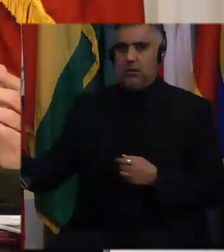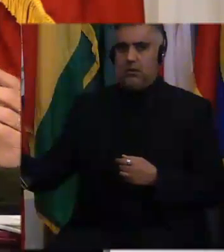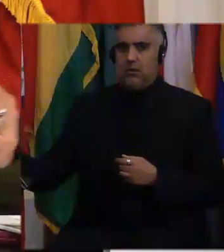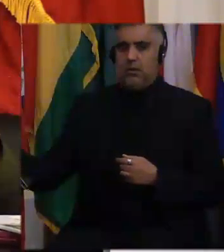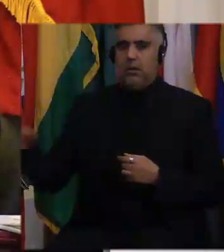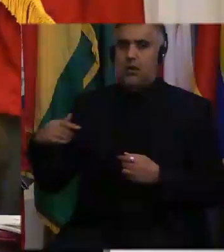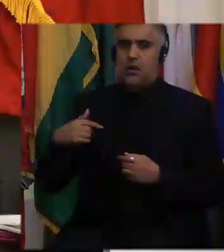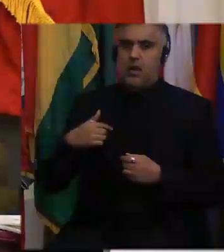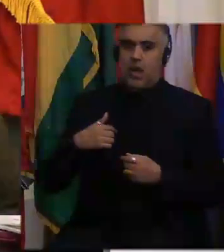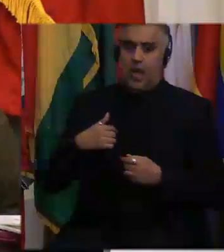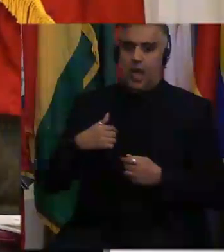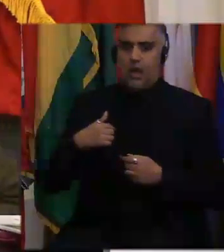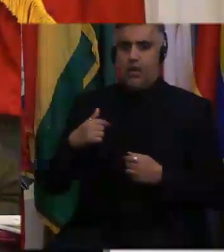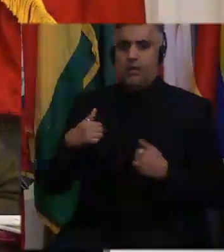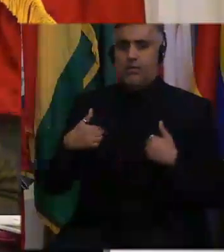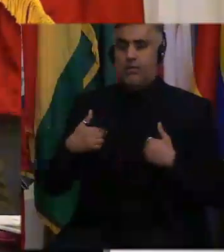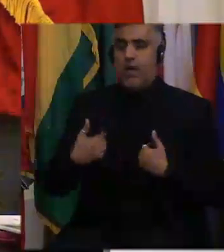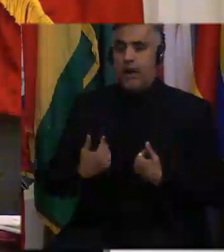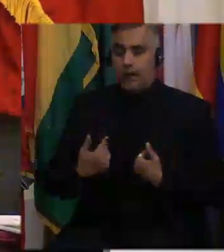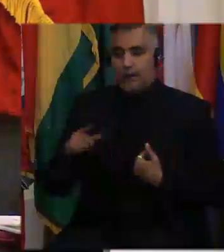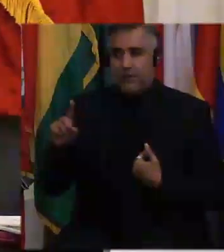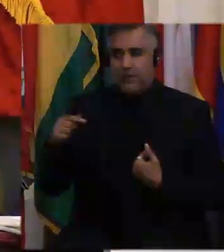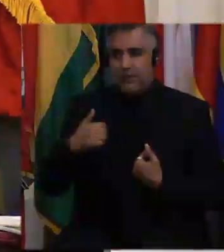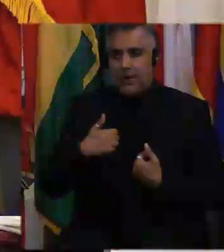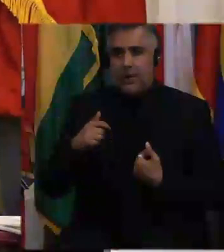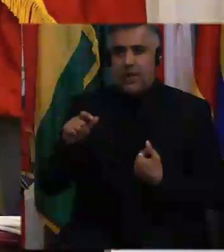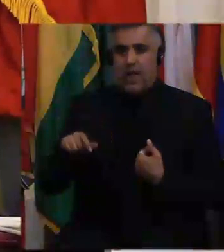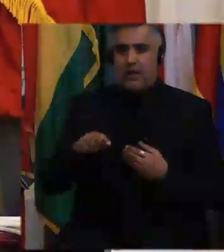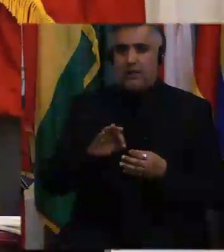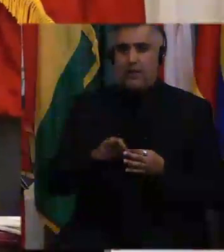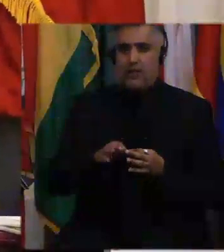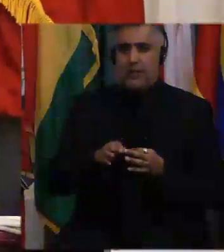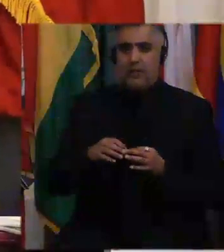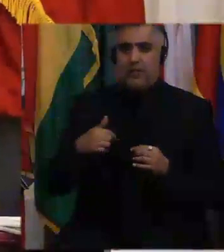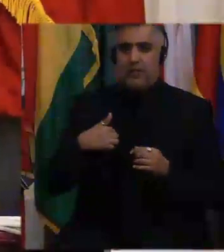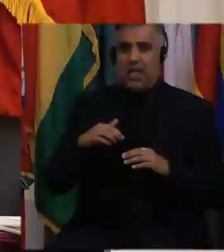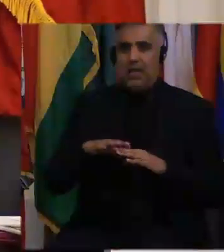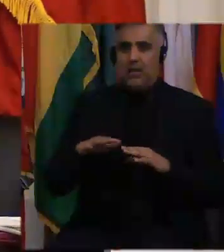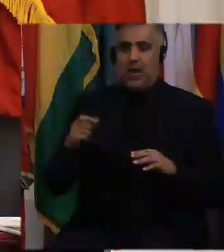Okay, maybe what we'll do is we'll find a way to get Sylvia a translation. I'm sorry, I've got tired.